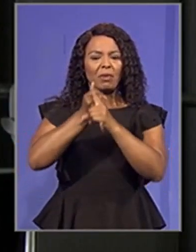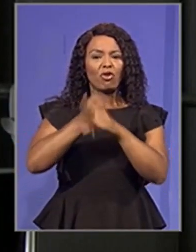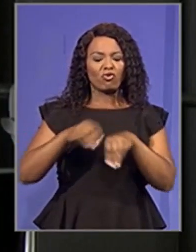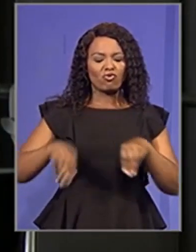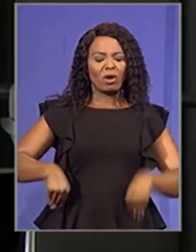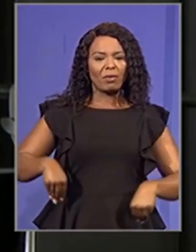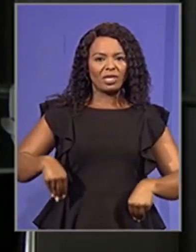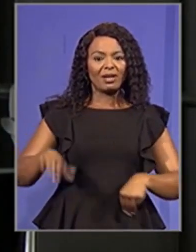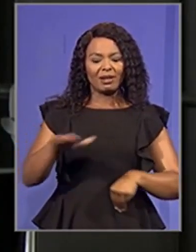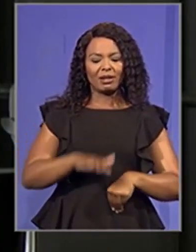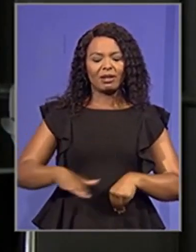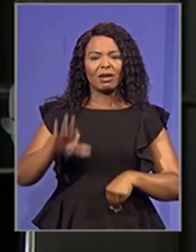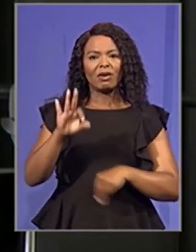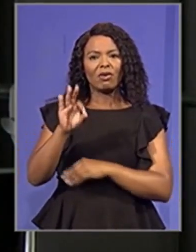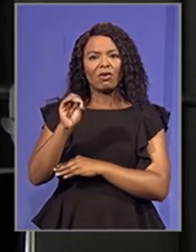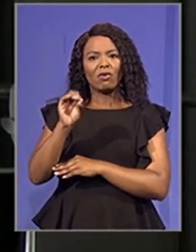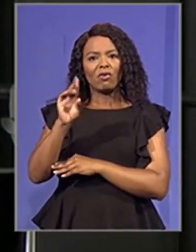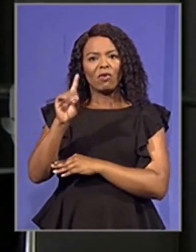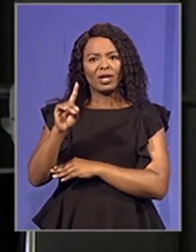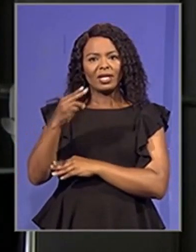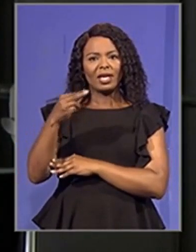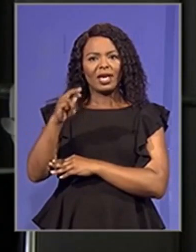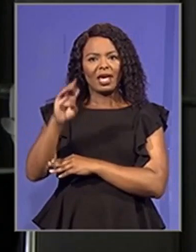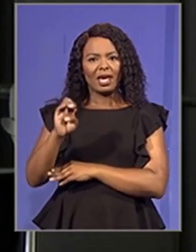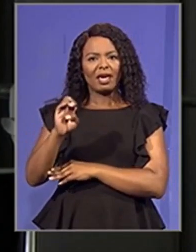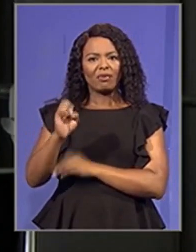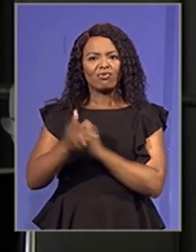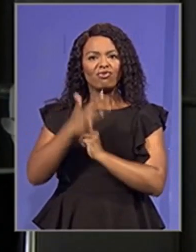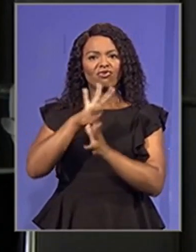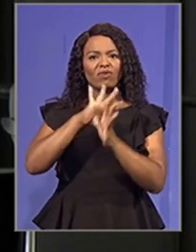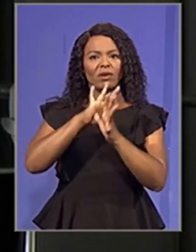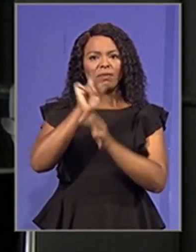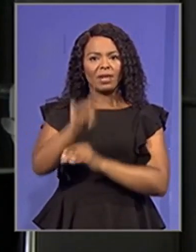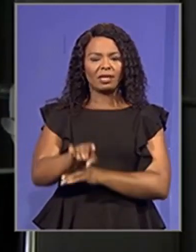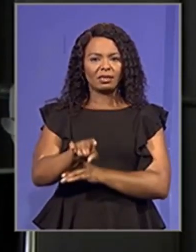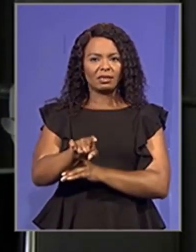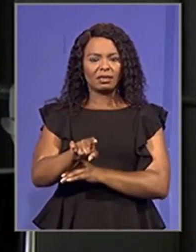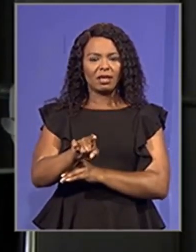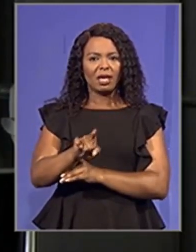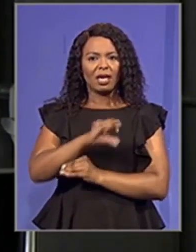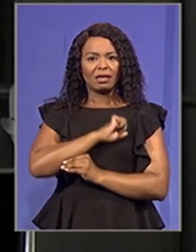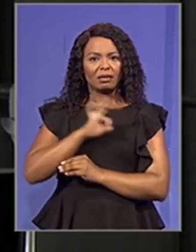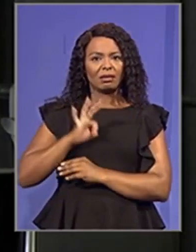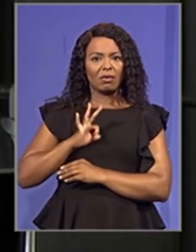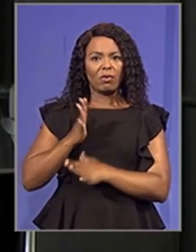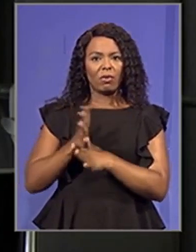Fort Hare is made exclusive. Workers must be part of it.